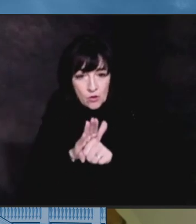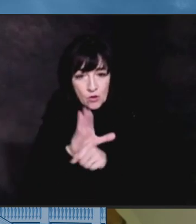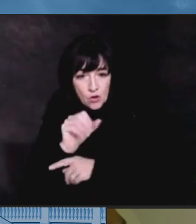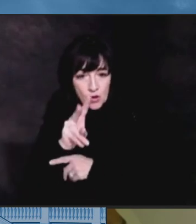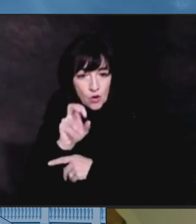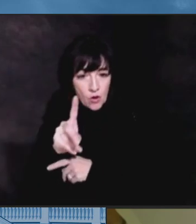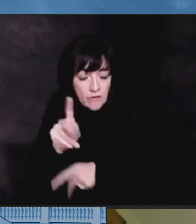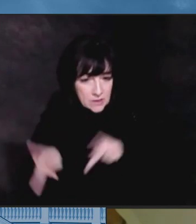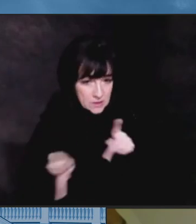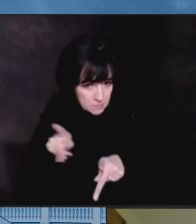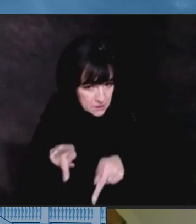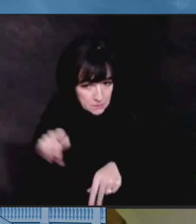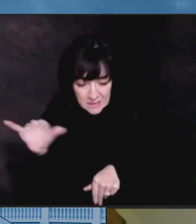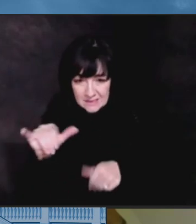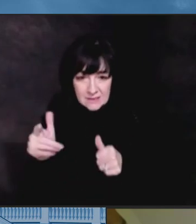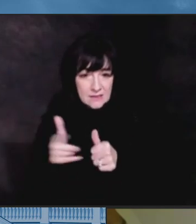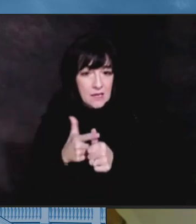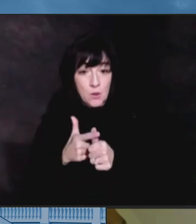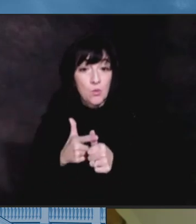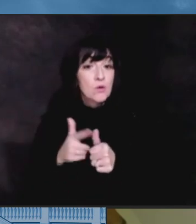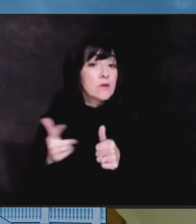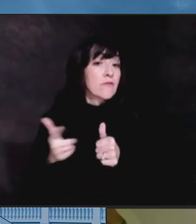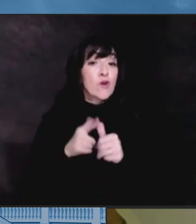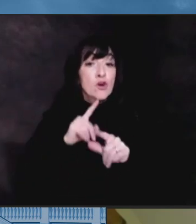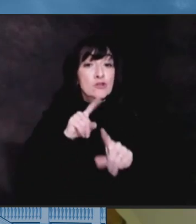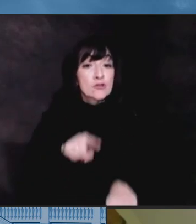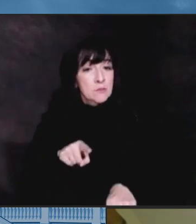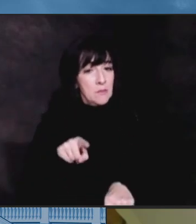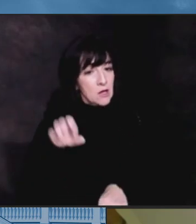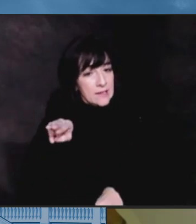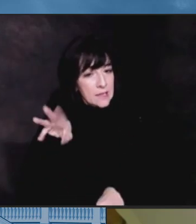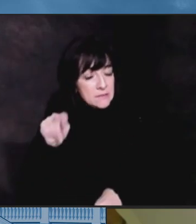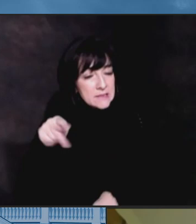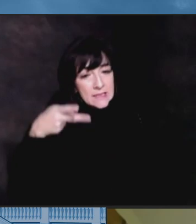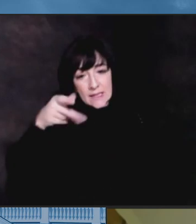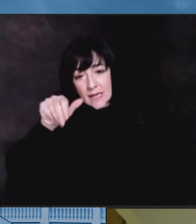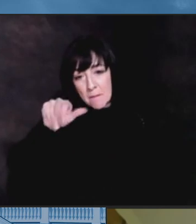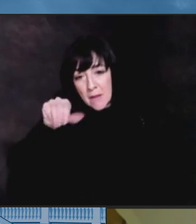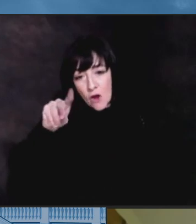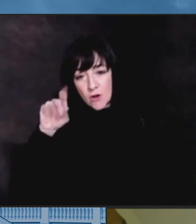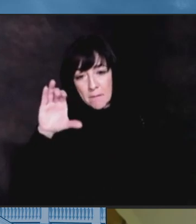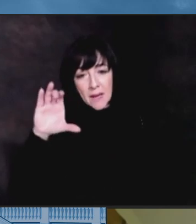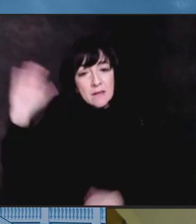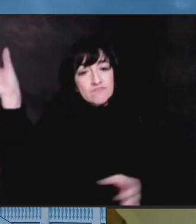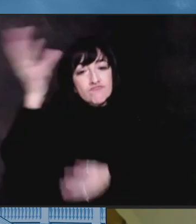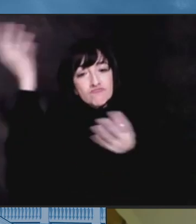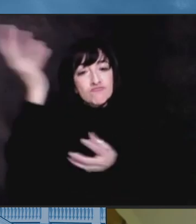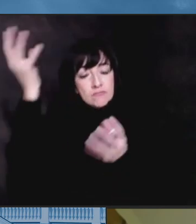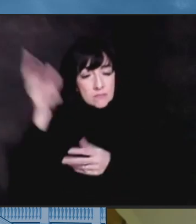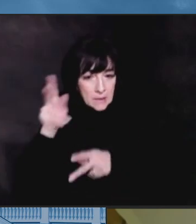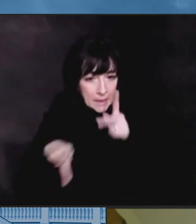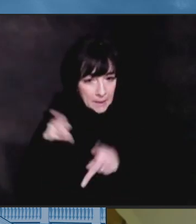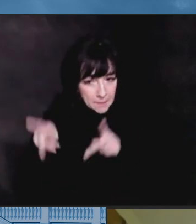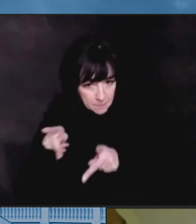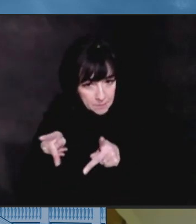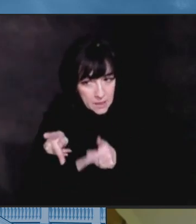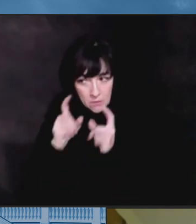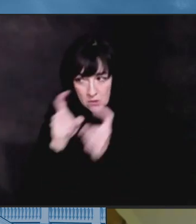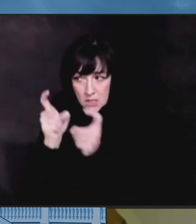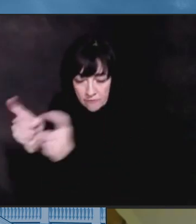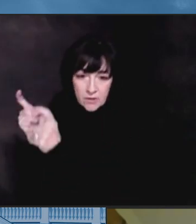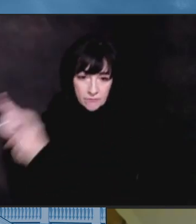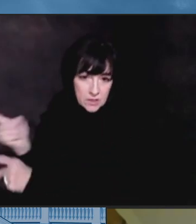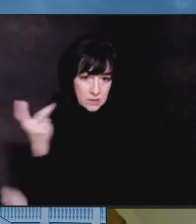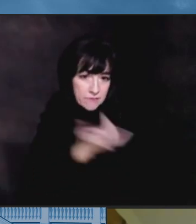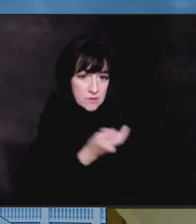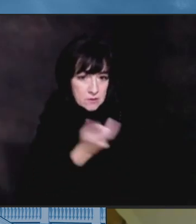working closely with the county paramedics in all 3 counties to get vaccine into the arms of our